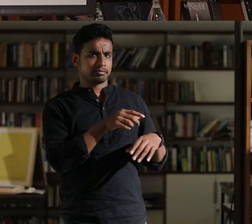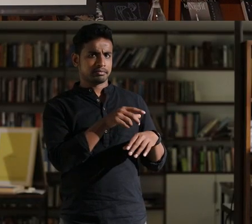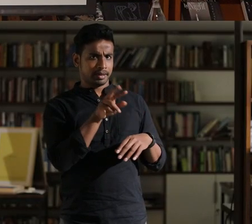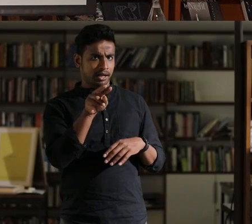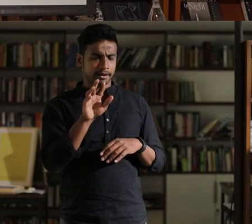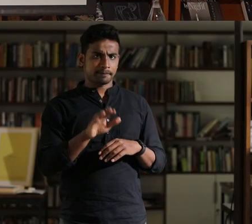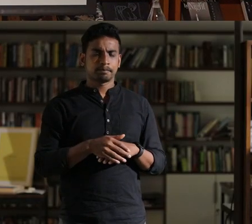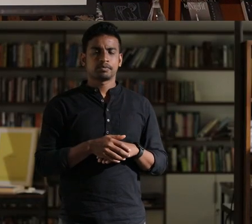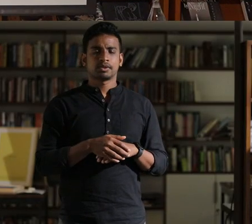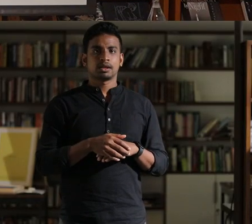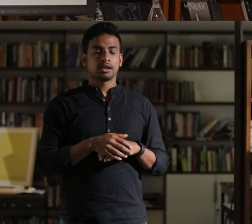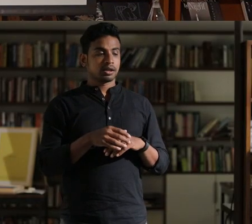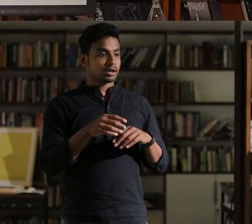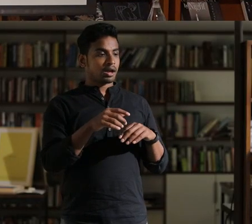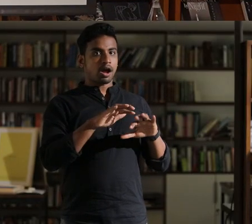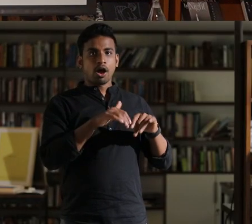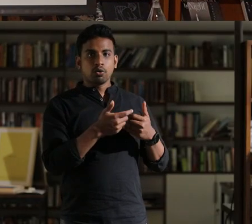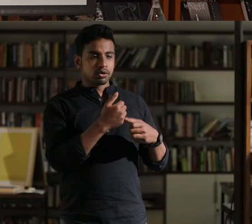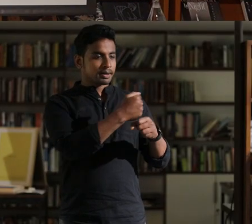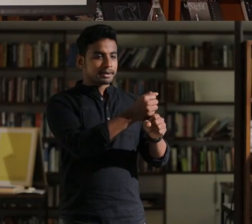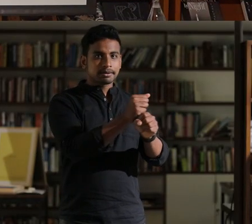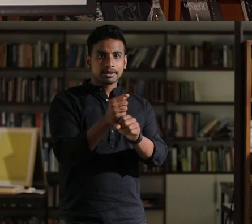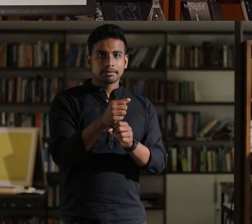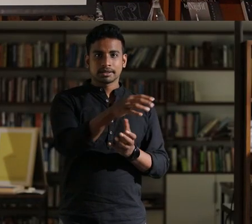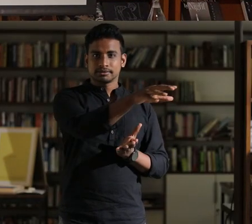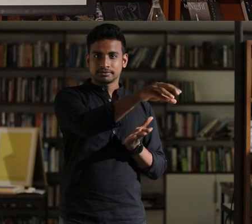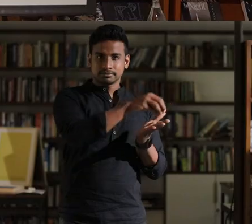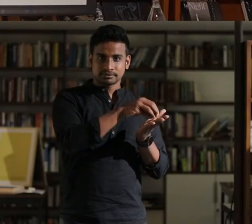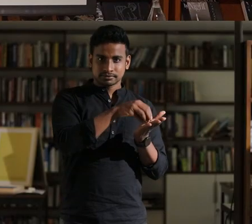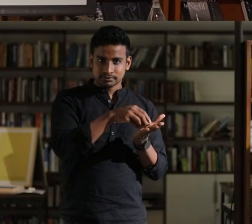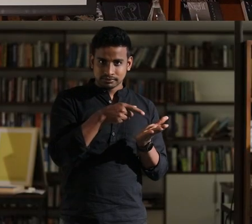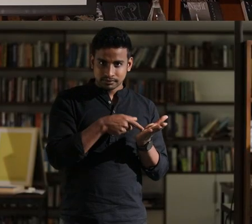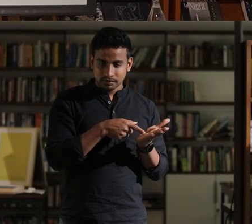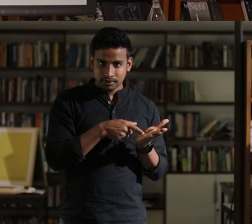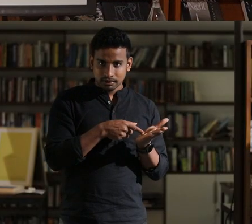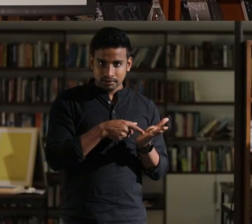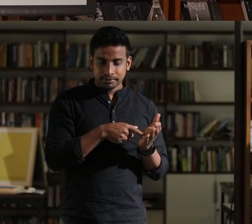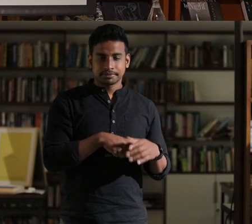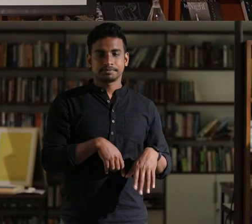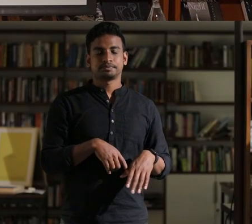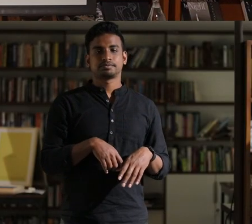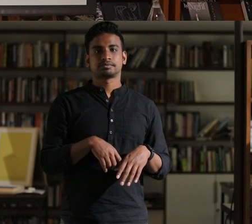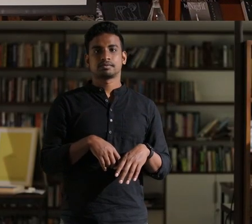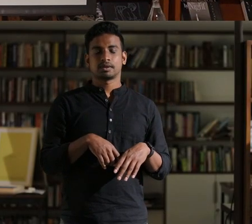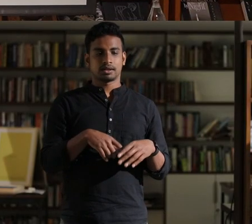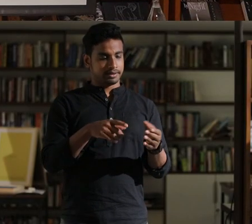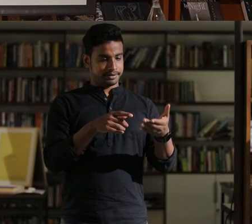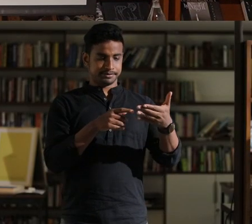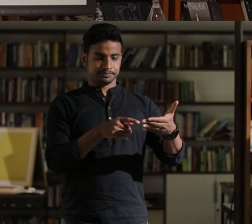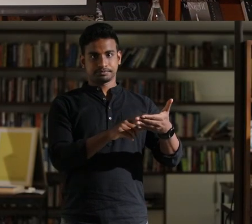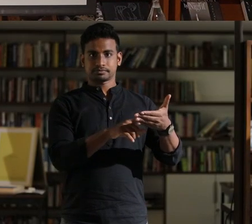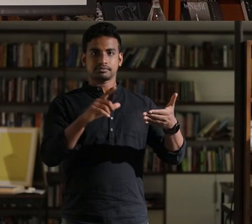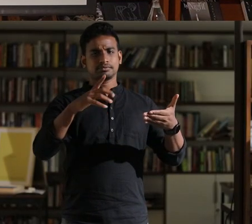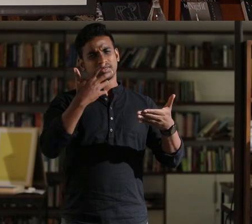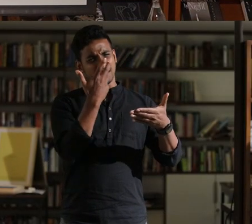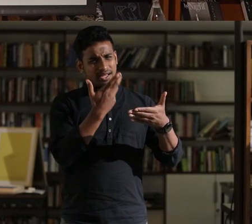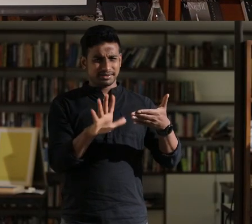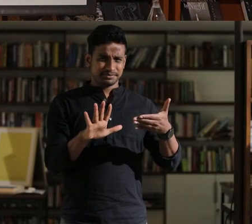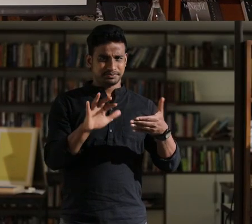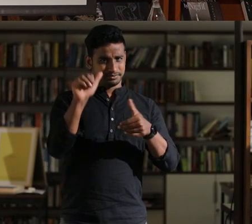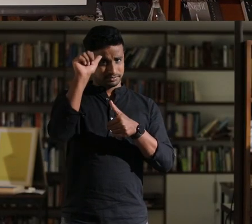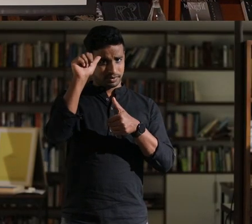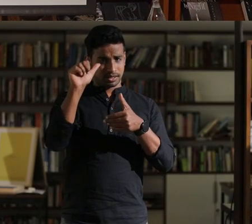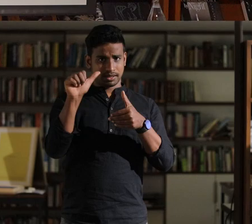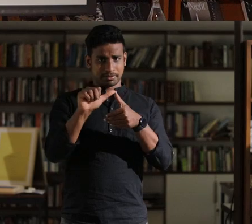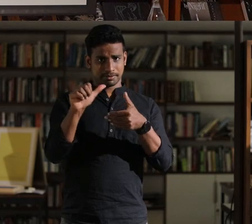the way the content comes in. What is the connect that we have with the source of this object